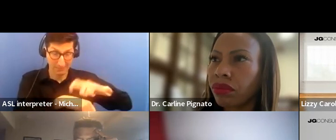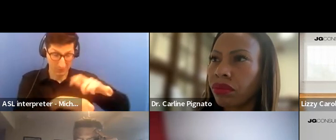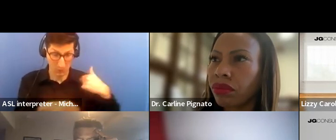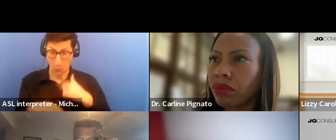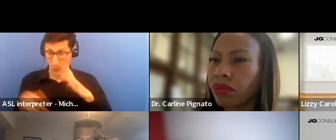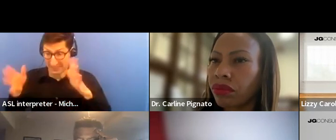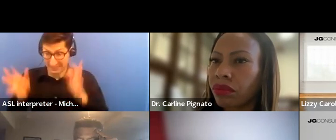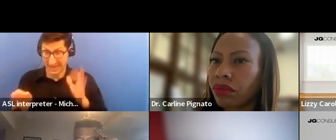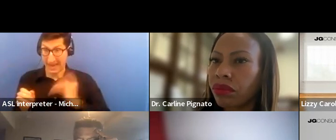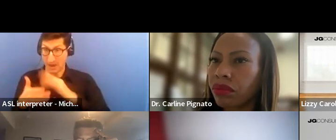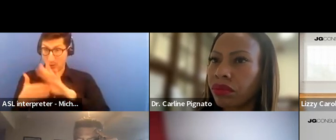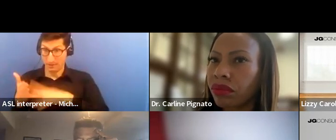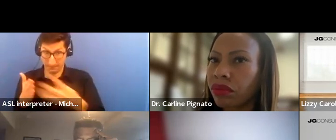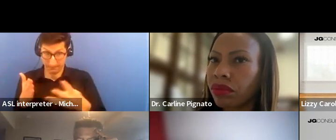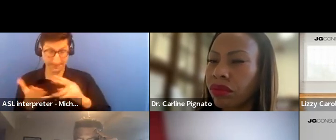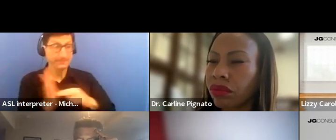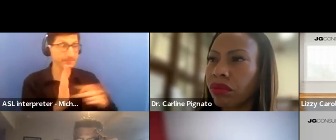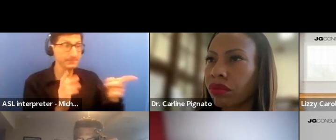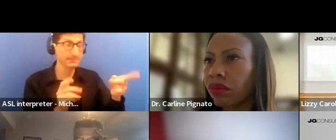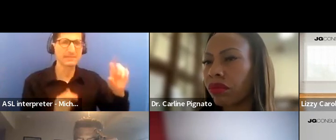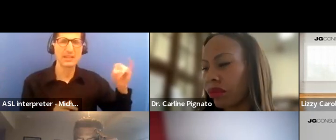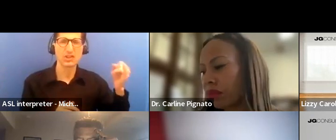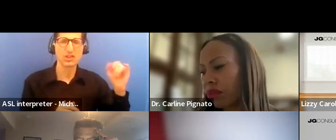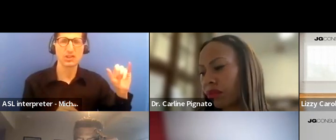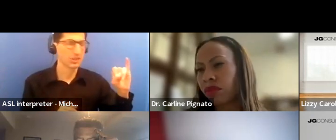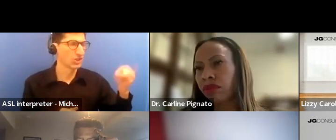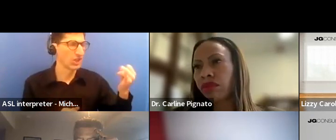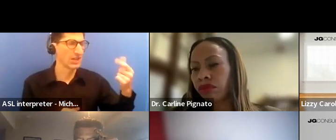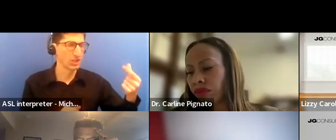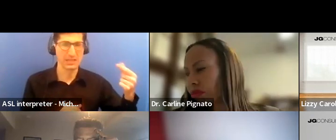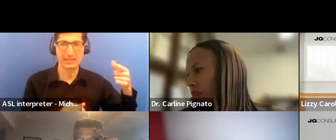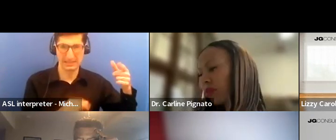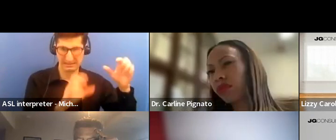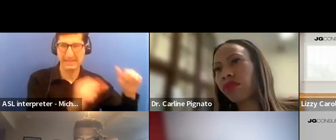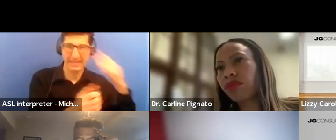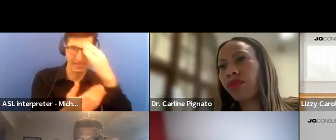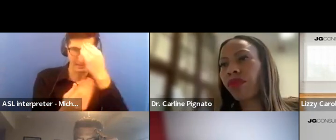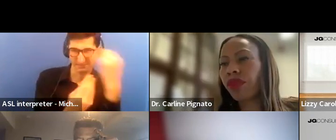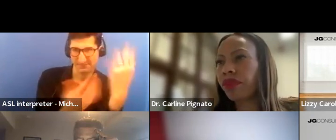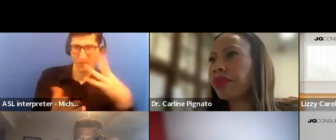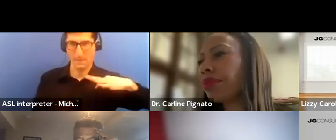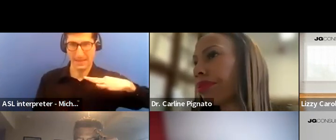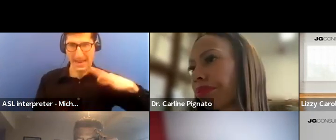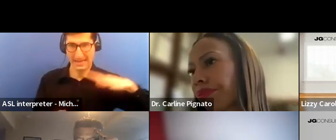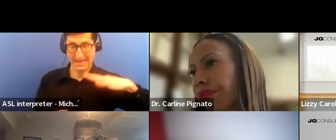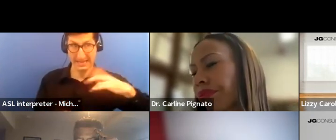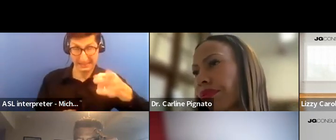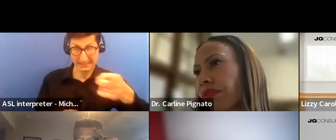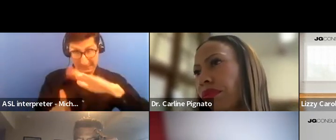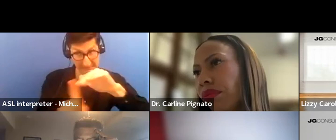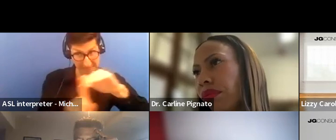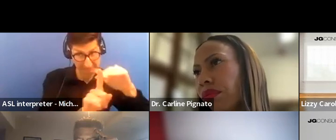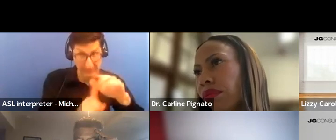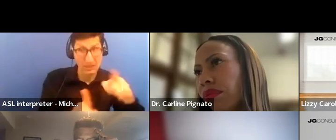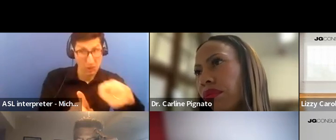to alert the candidates or the various levels of candidates that's going to be coming up, because they will then have to hew to those